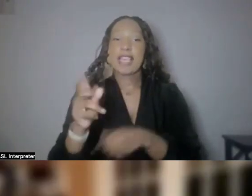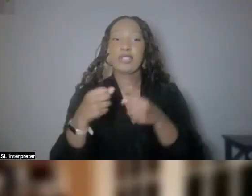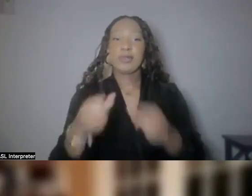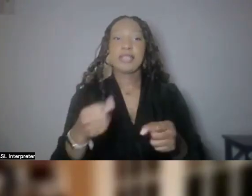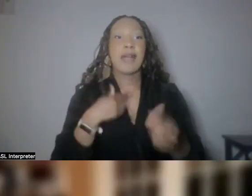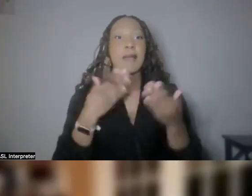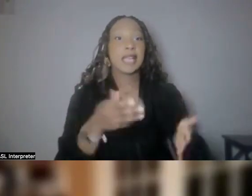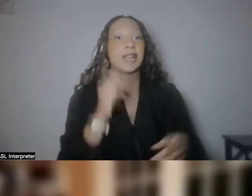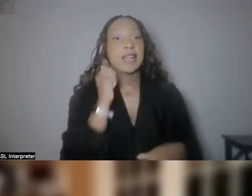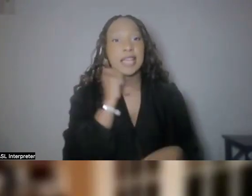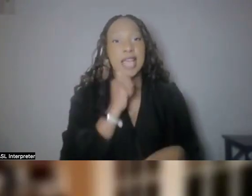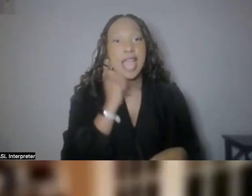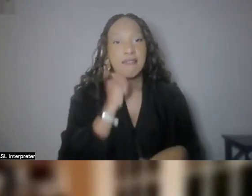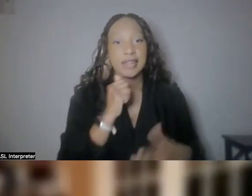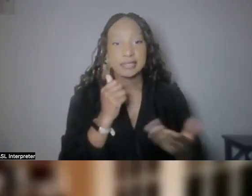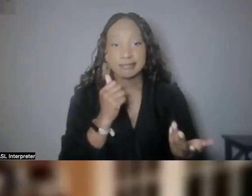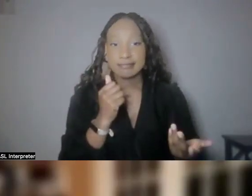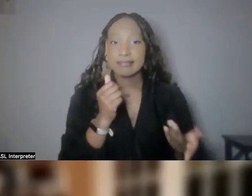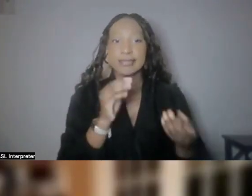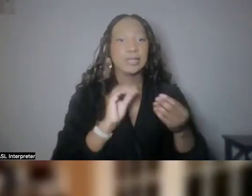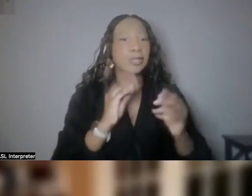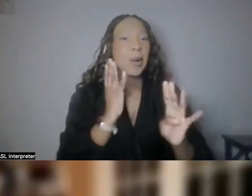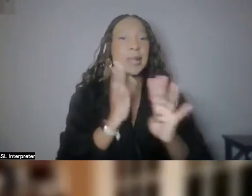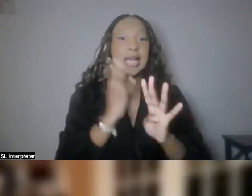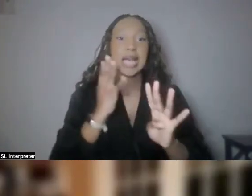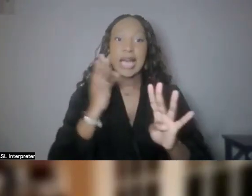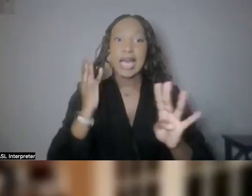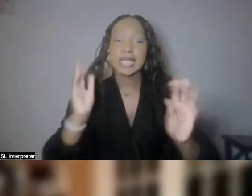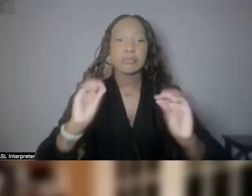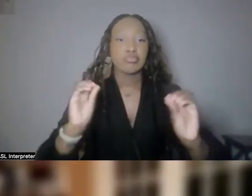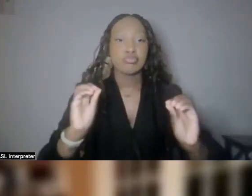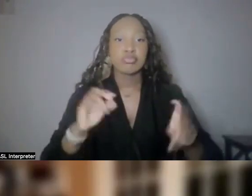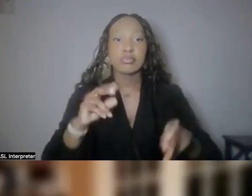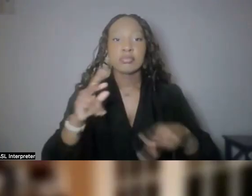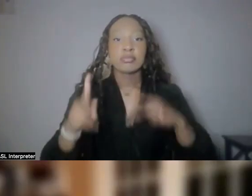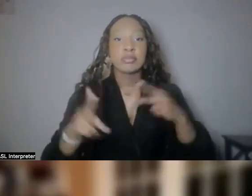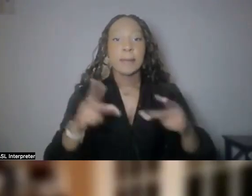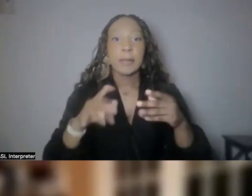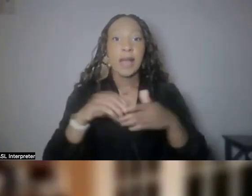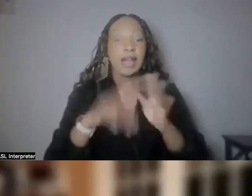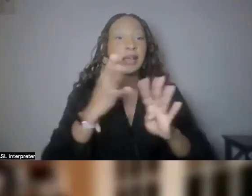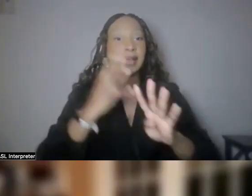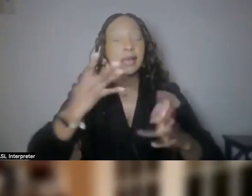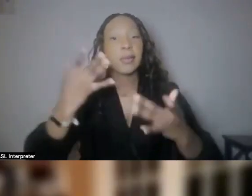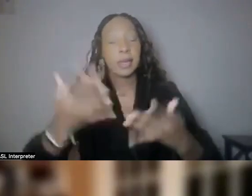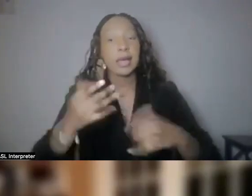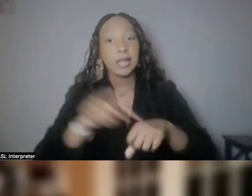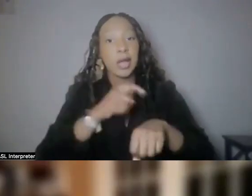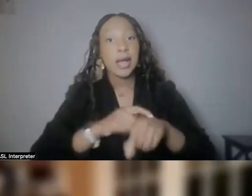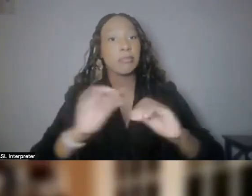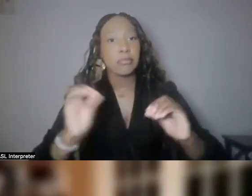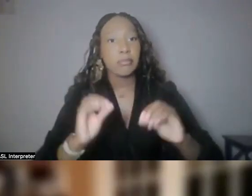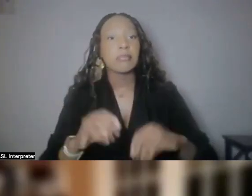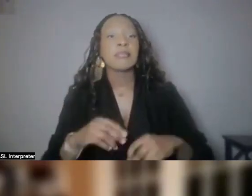just about every day. So no, there are no lines standing outside of people coming in. They are greeted